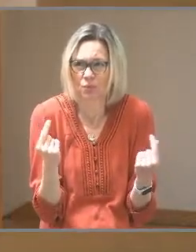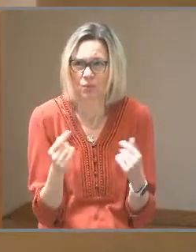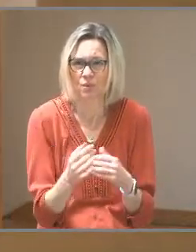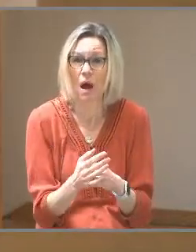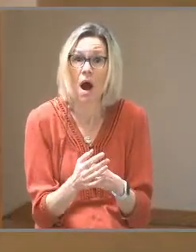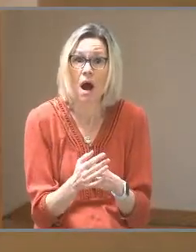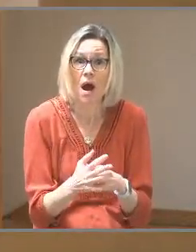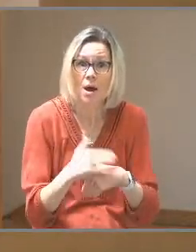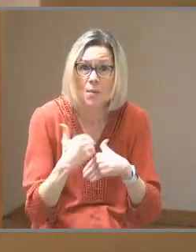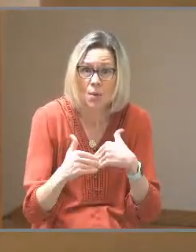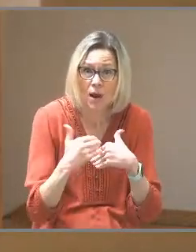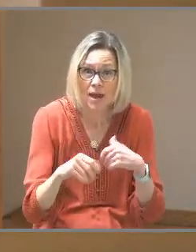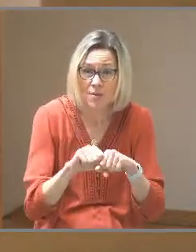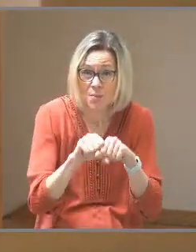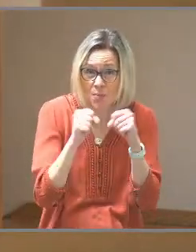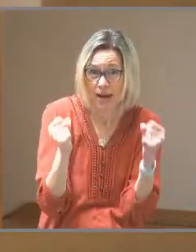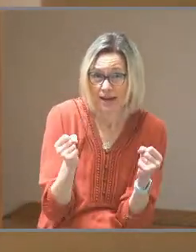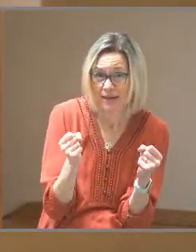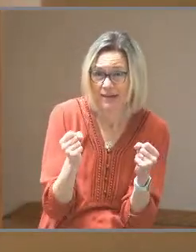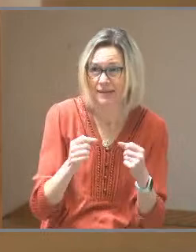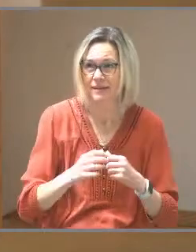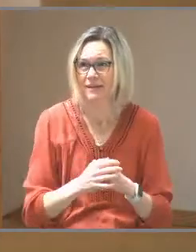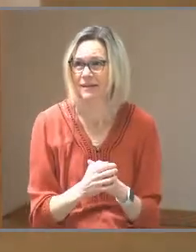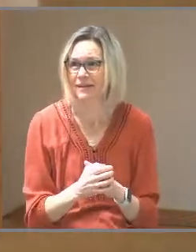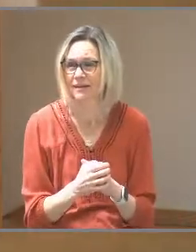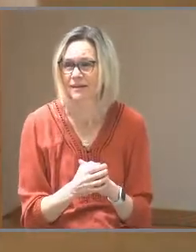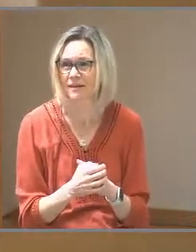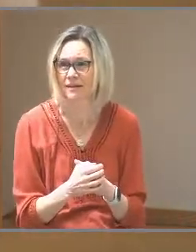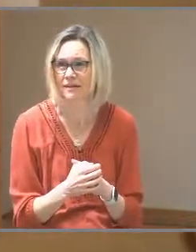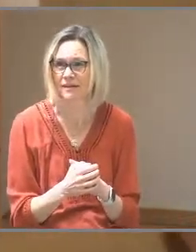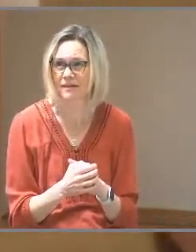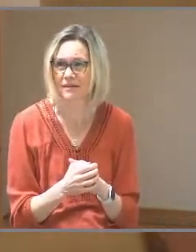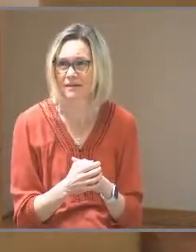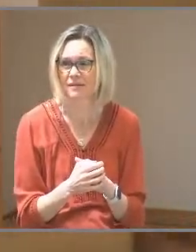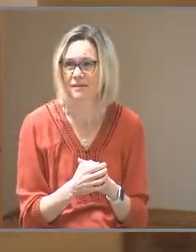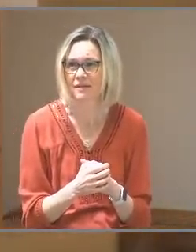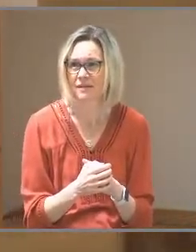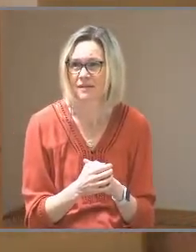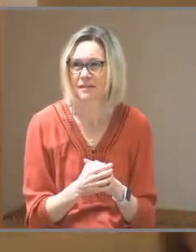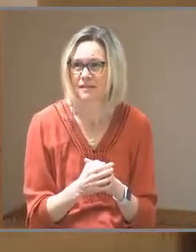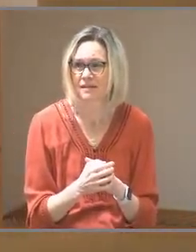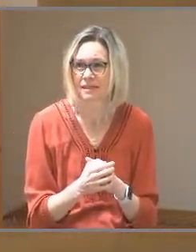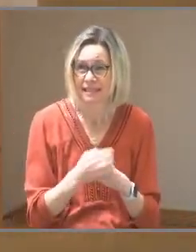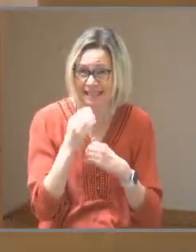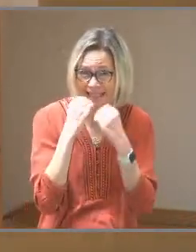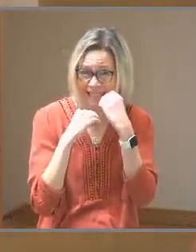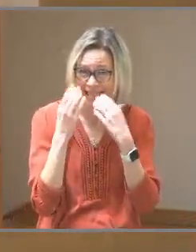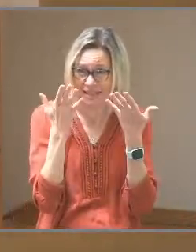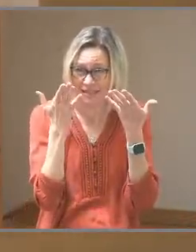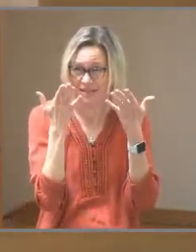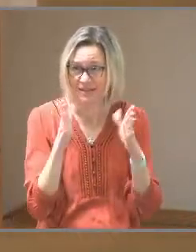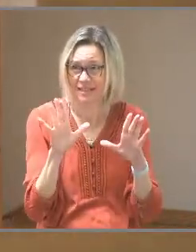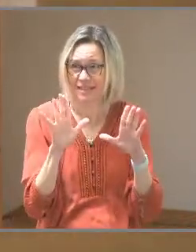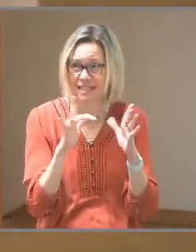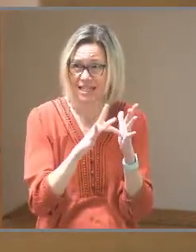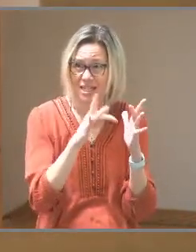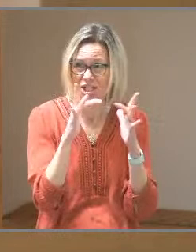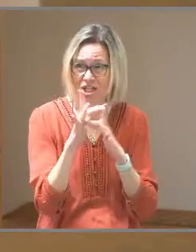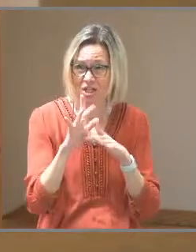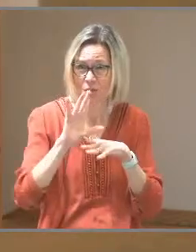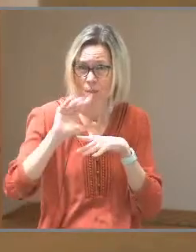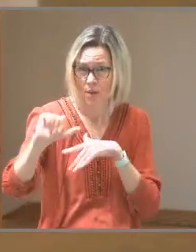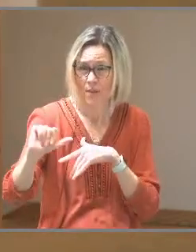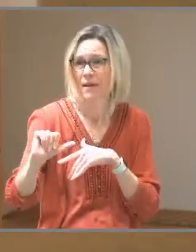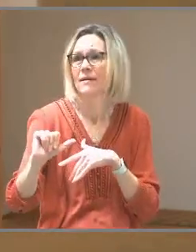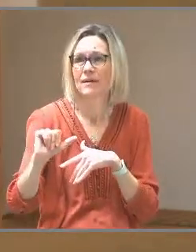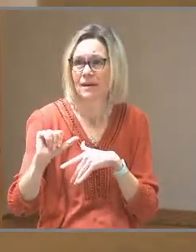He's breaking the bread, right? So at the end of the dinner, after Jesus went away and left them,